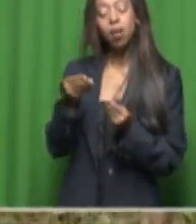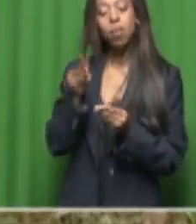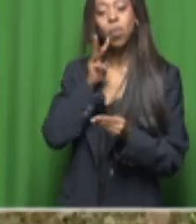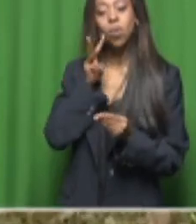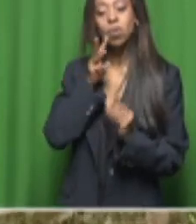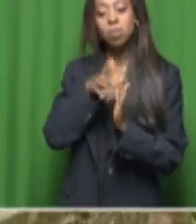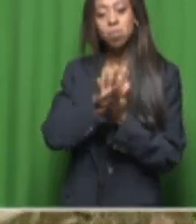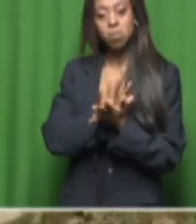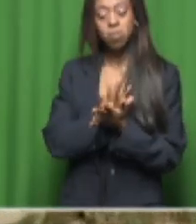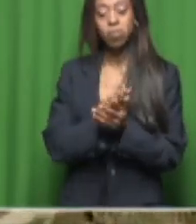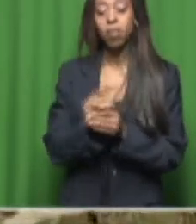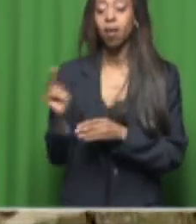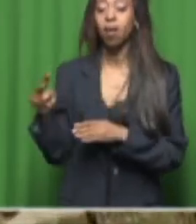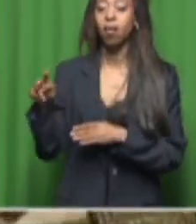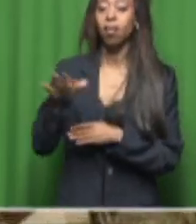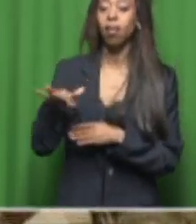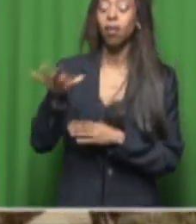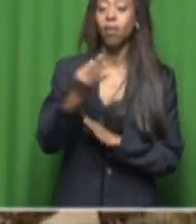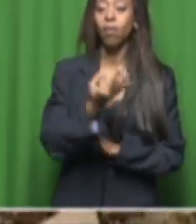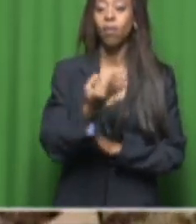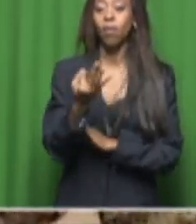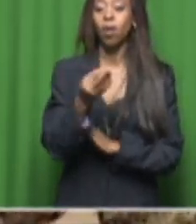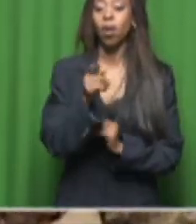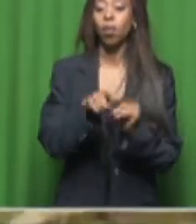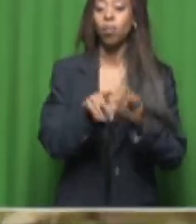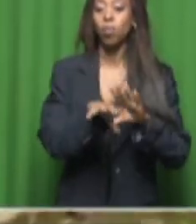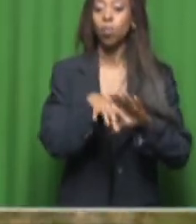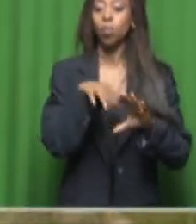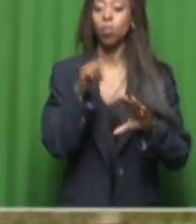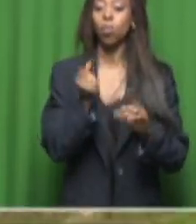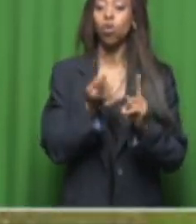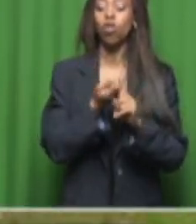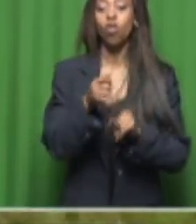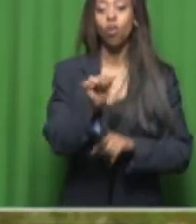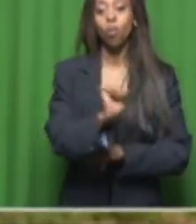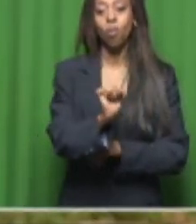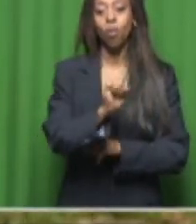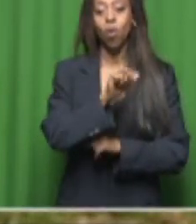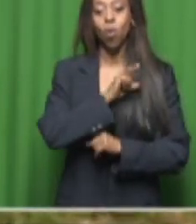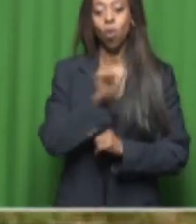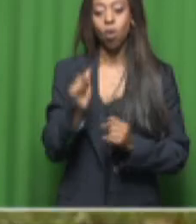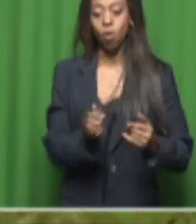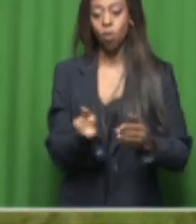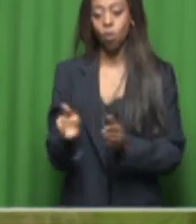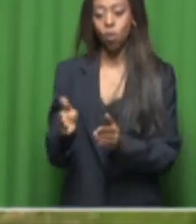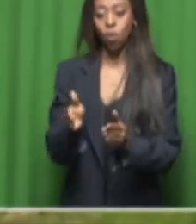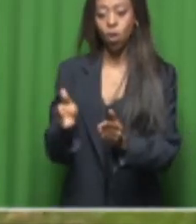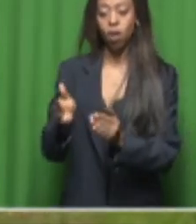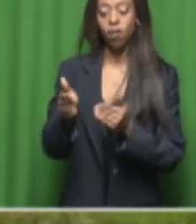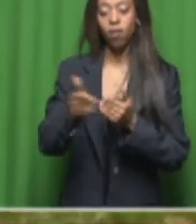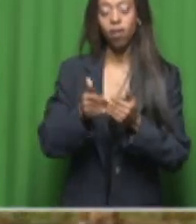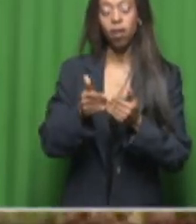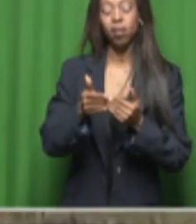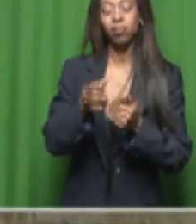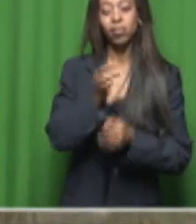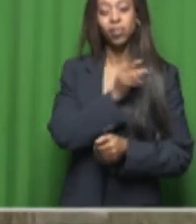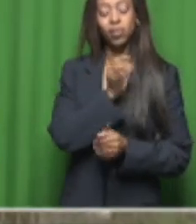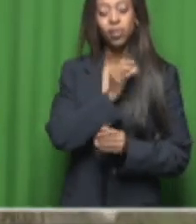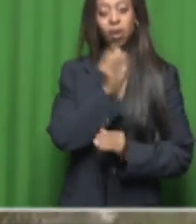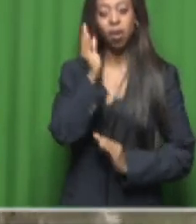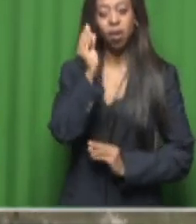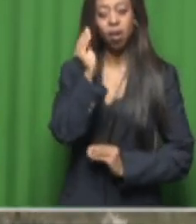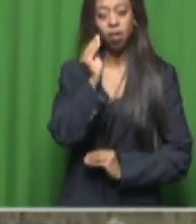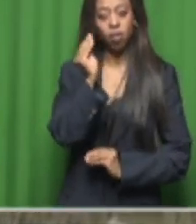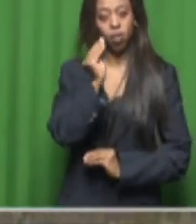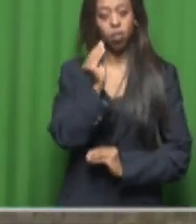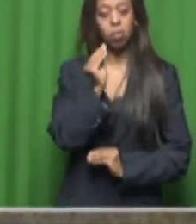other storm-related incidents, 3 victims were retrieved from their car in a riverbed near Ladysmith on Saturday afternoon. The